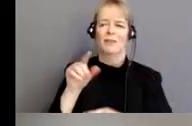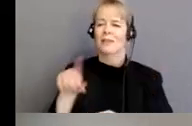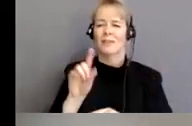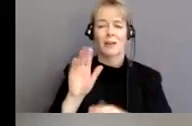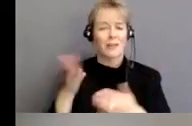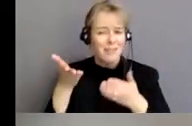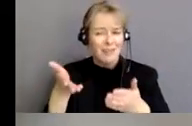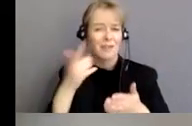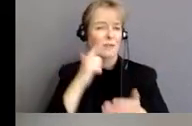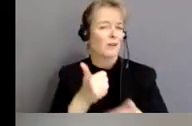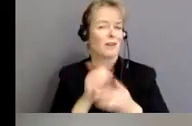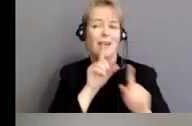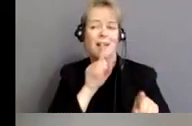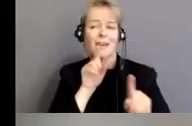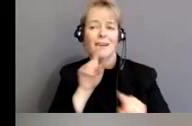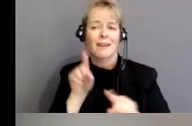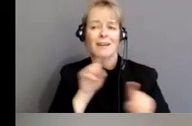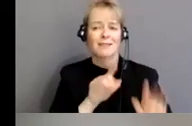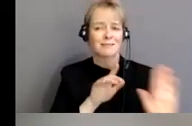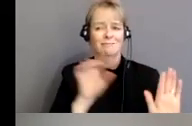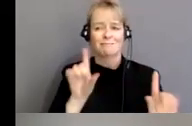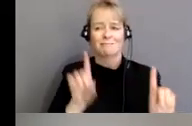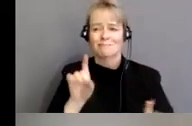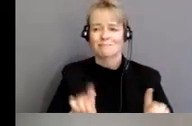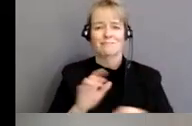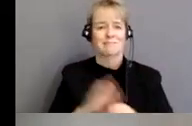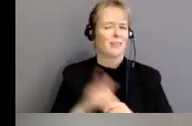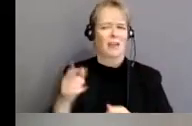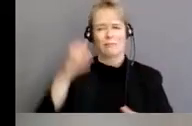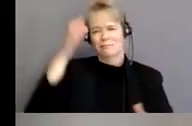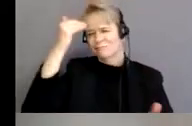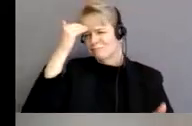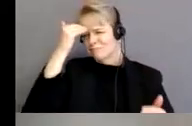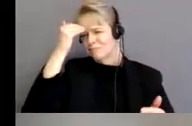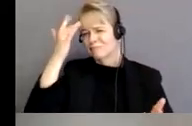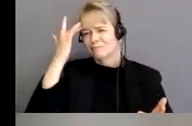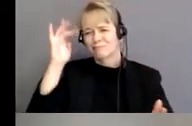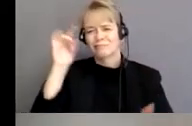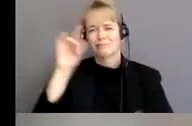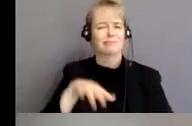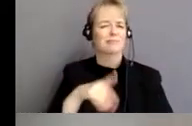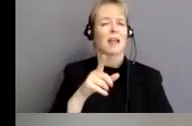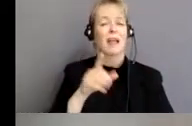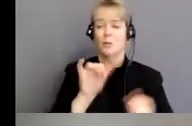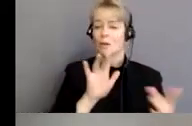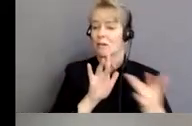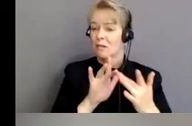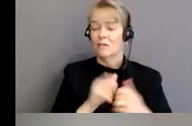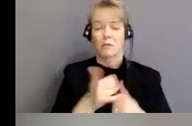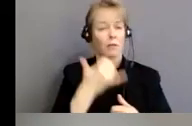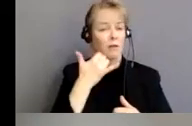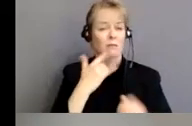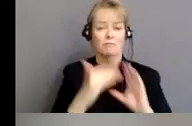your questions. They're highly knowledgeable, so you can call us, you can also email us. There are different ways that you can reach